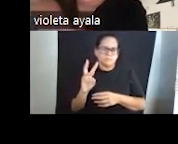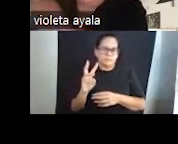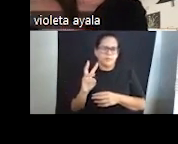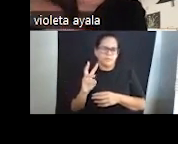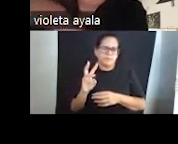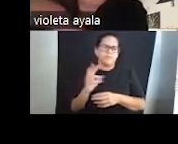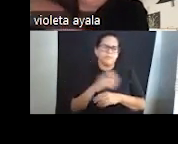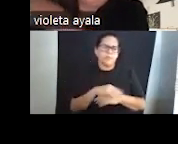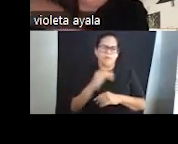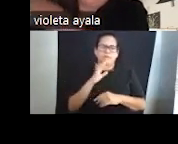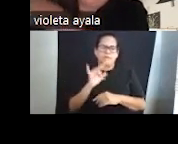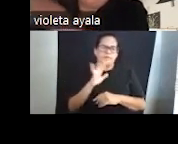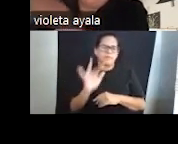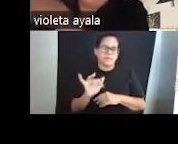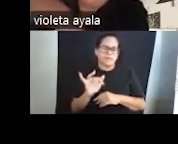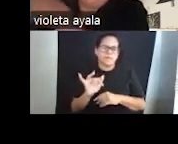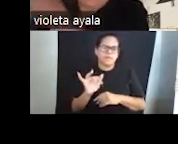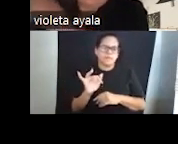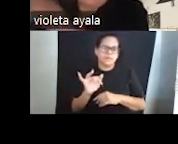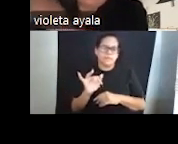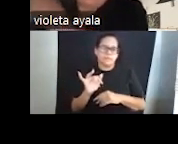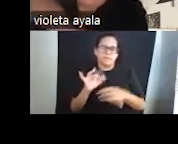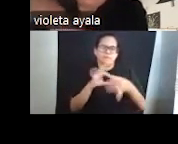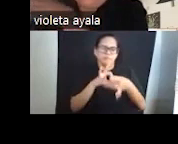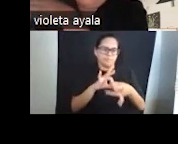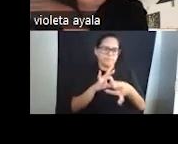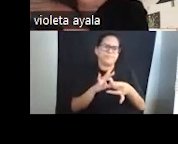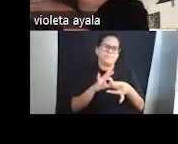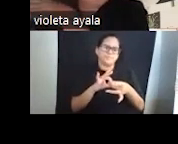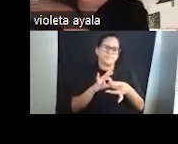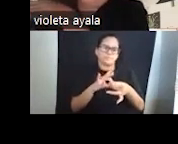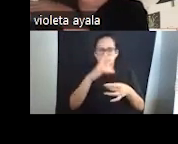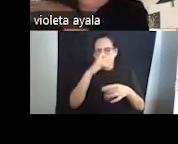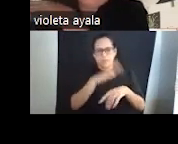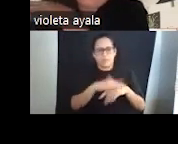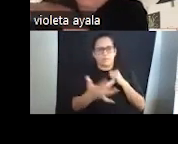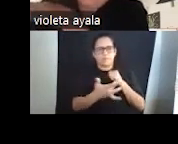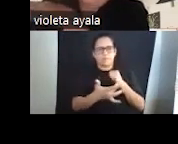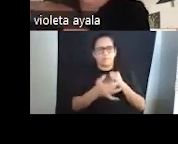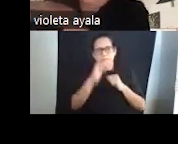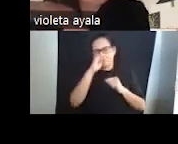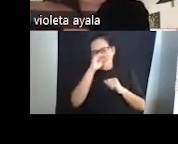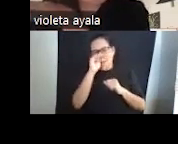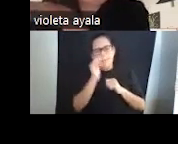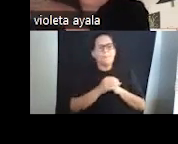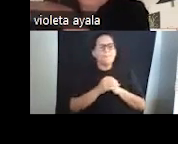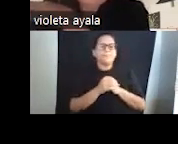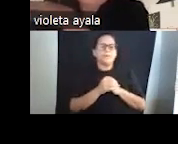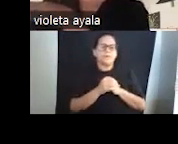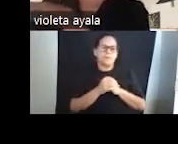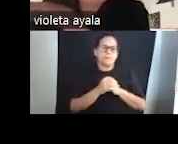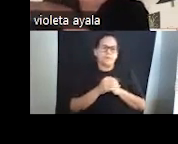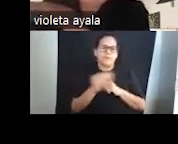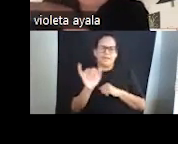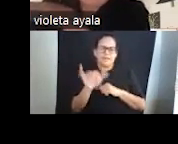be really, really relate on the chronology of things, right? And it have to be like